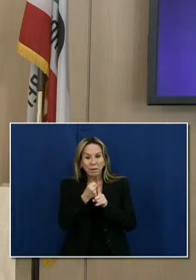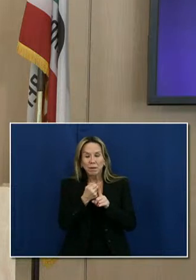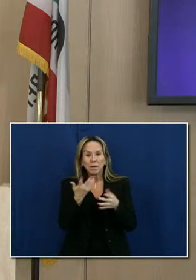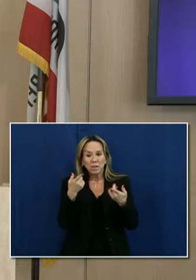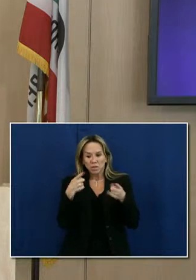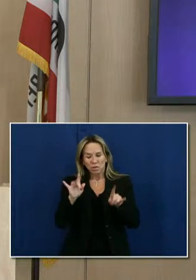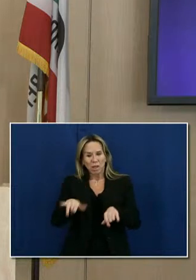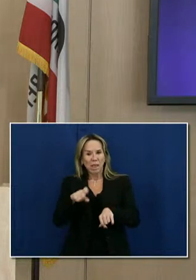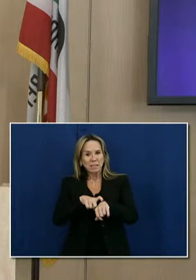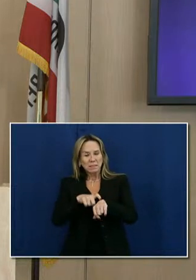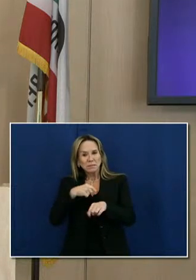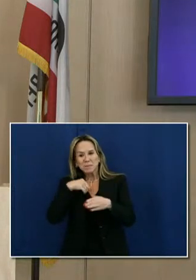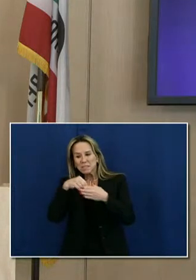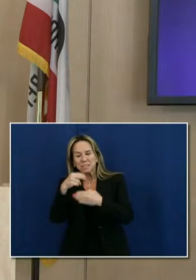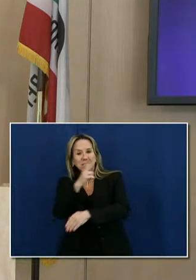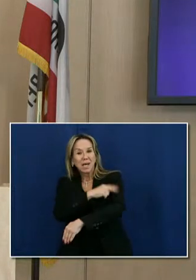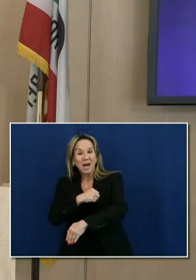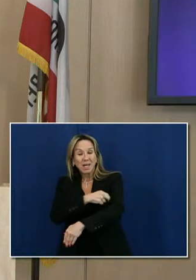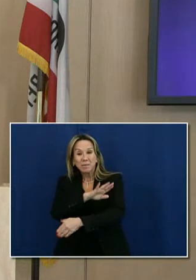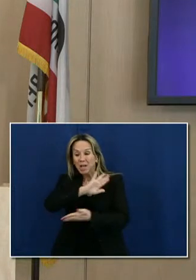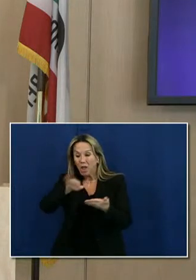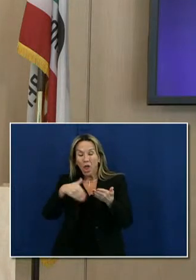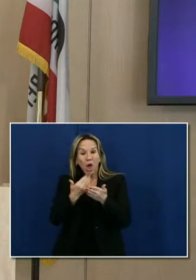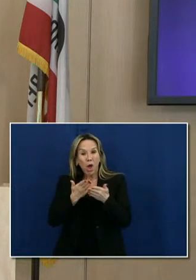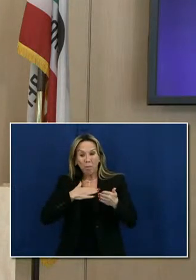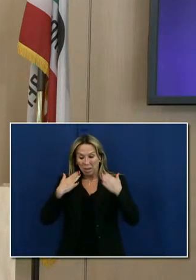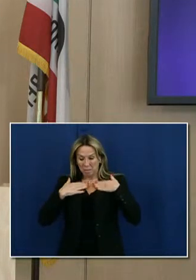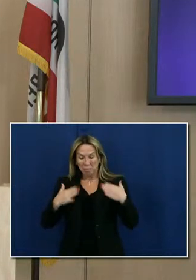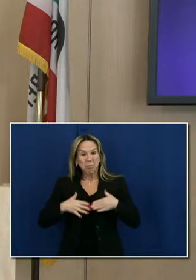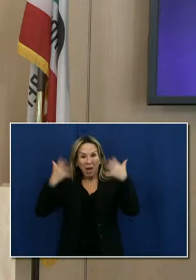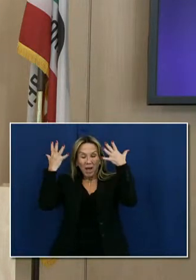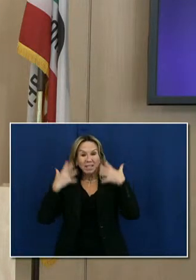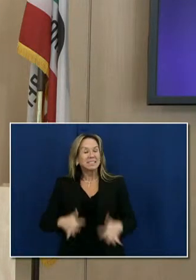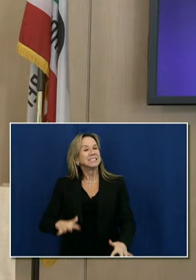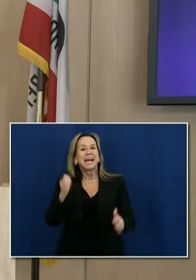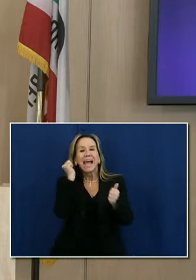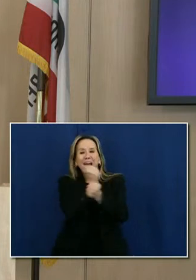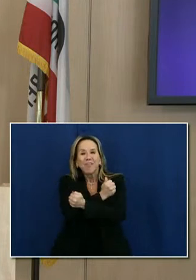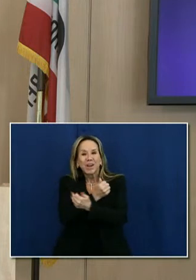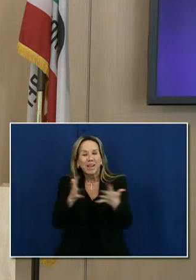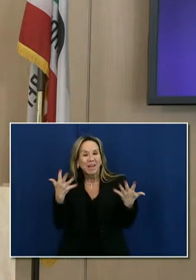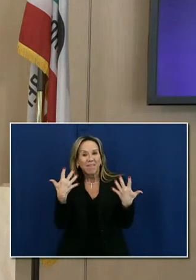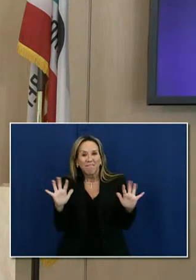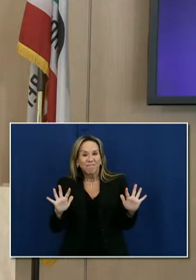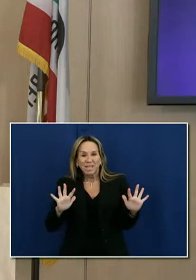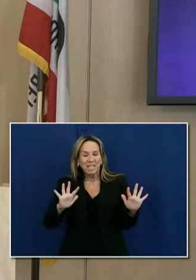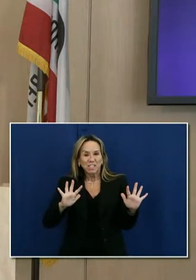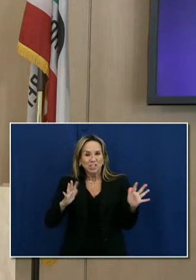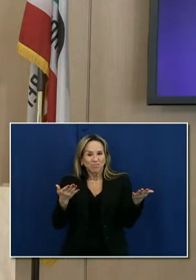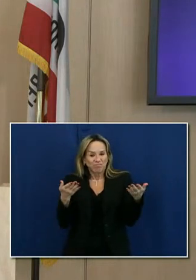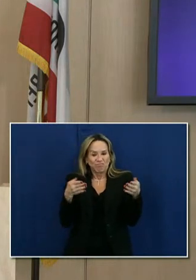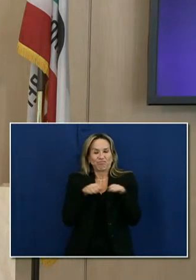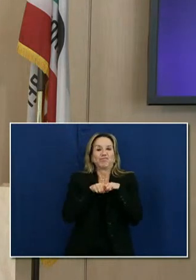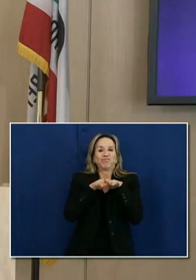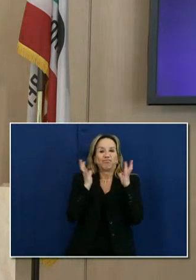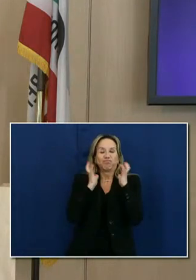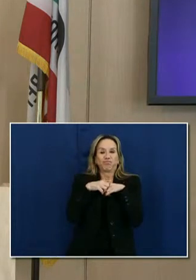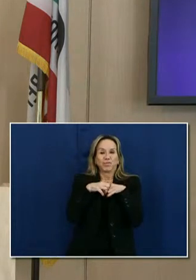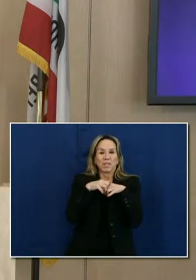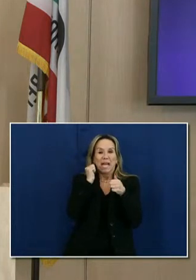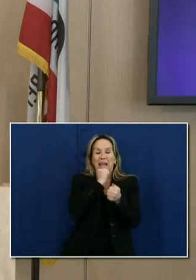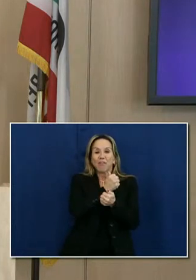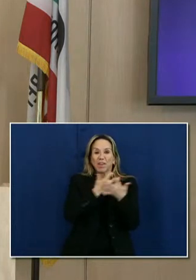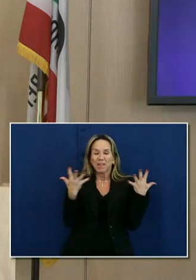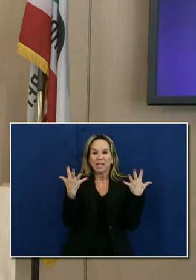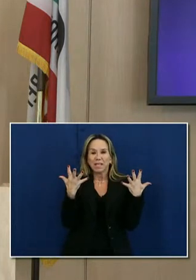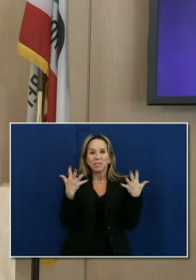every natural function, every life-sustaining function was done for me artificially. I had single